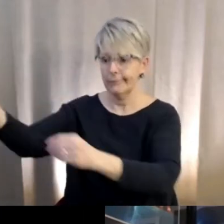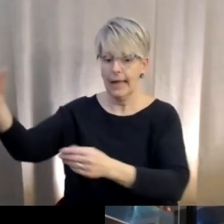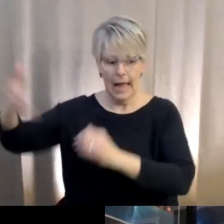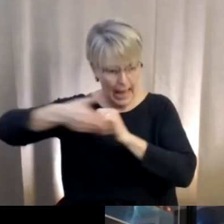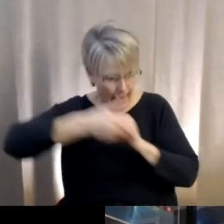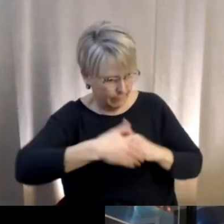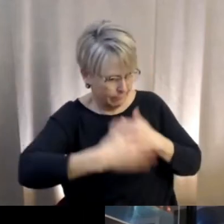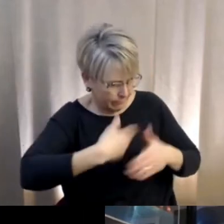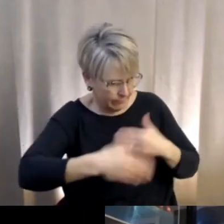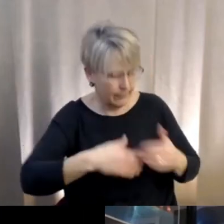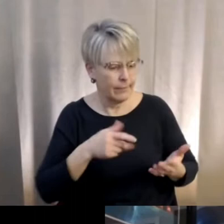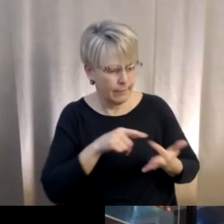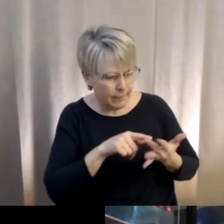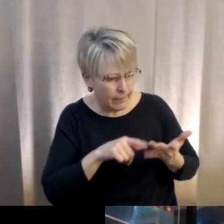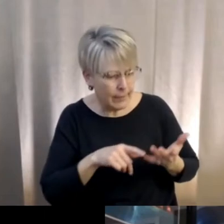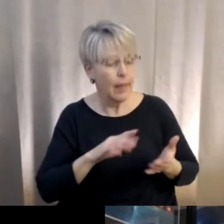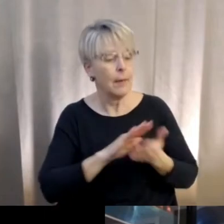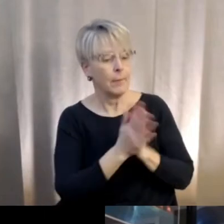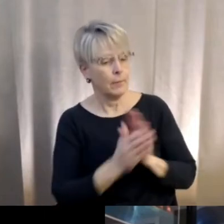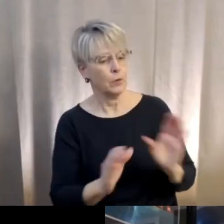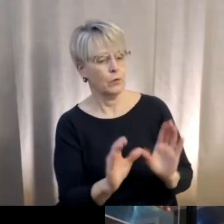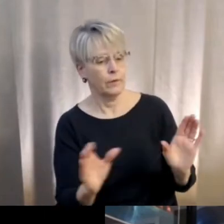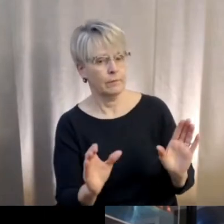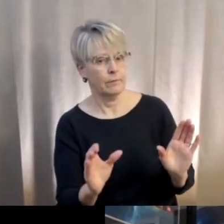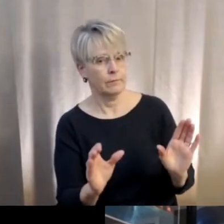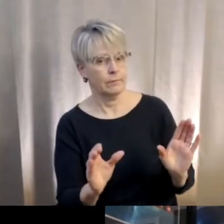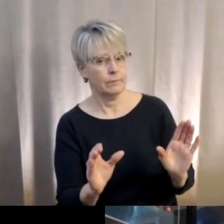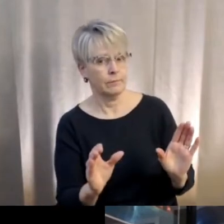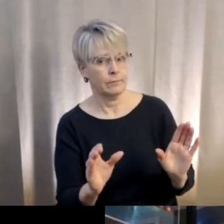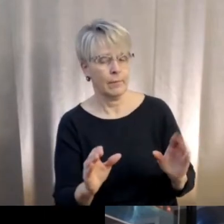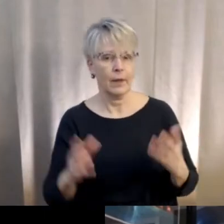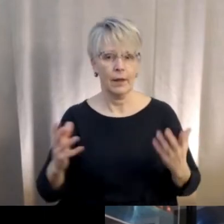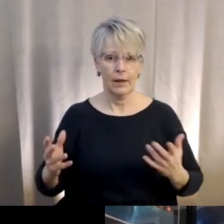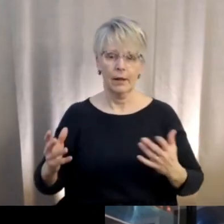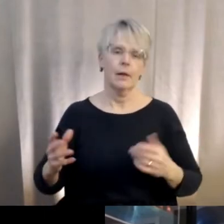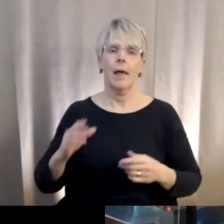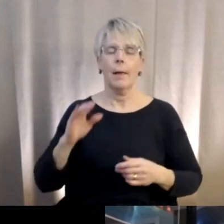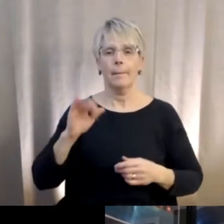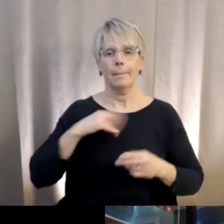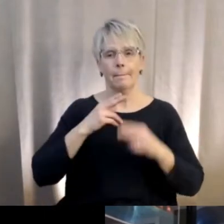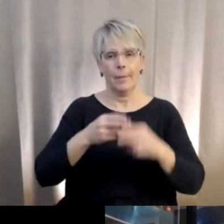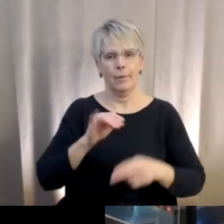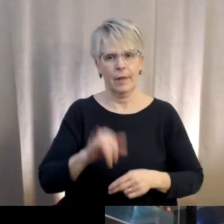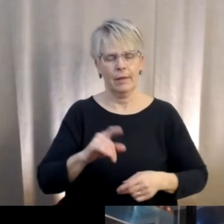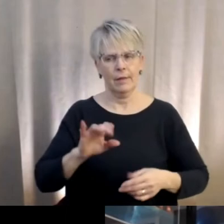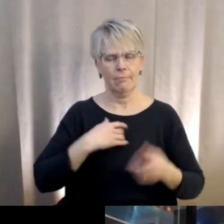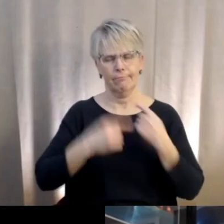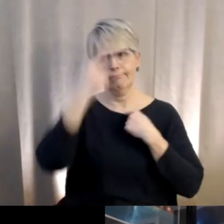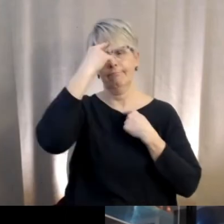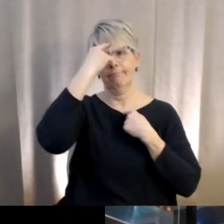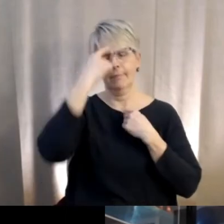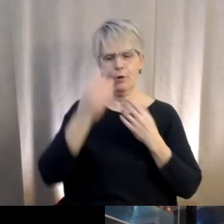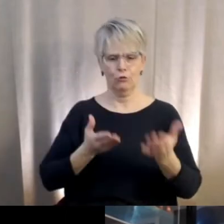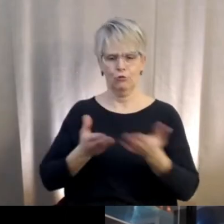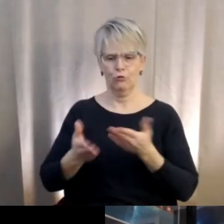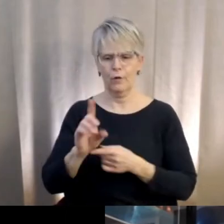assist them through the process and to some form of a certification. So from you mentioning that, that was the first thing that came to mind, was the service